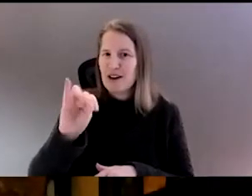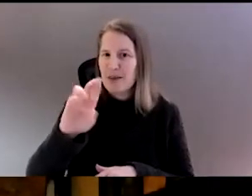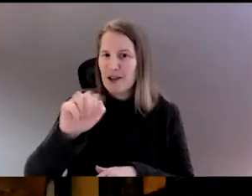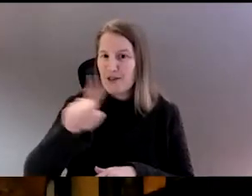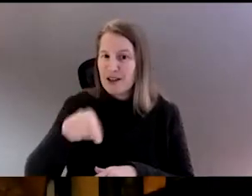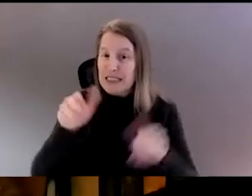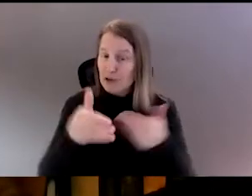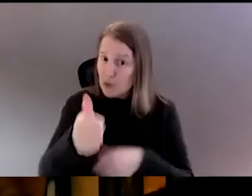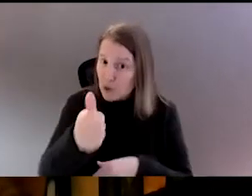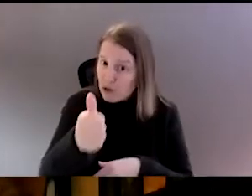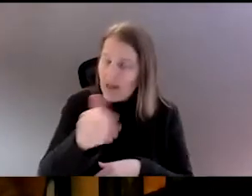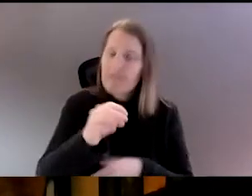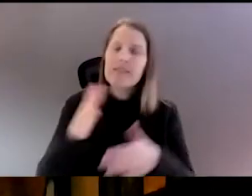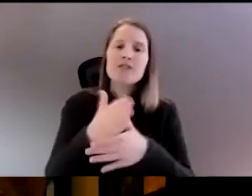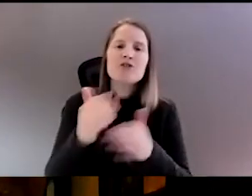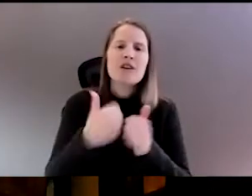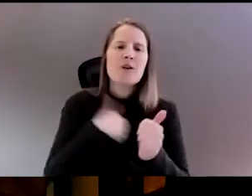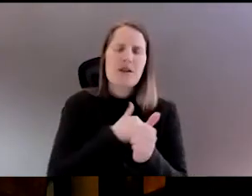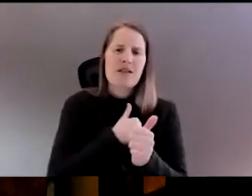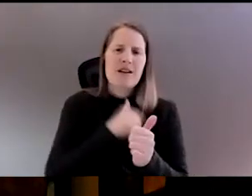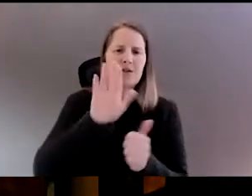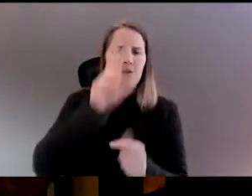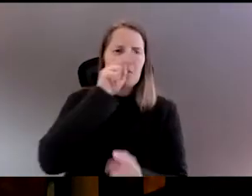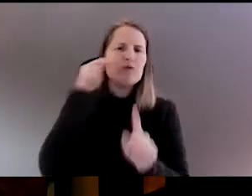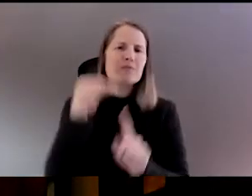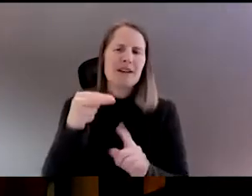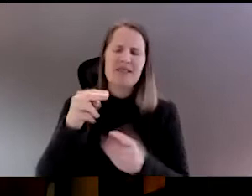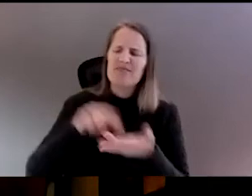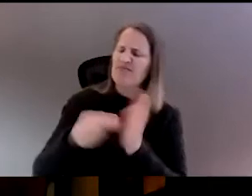with us his perspective on what is equity.